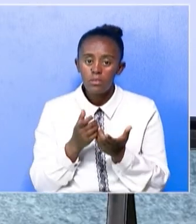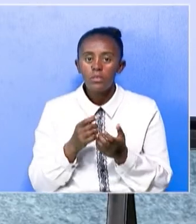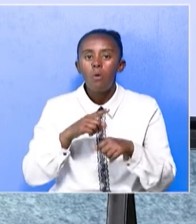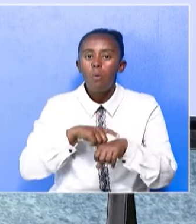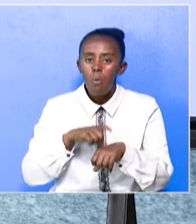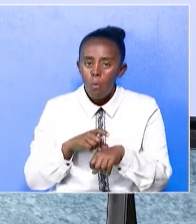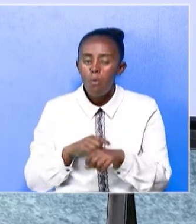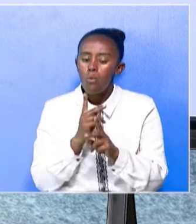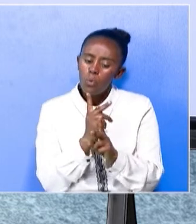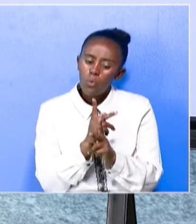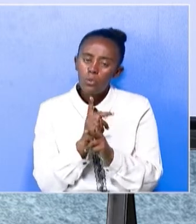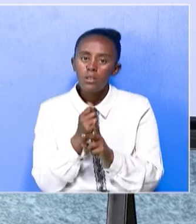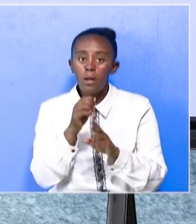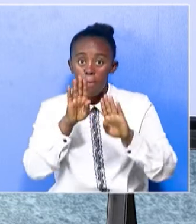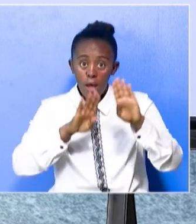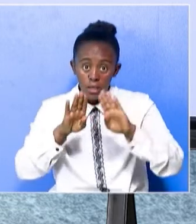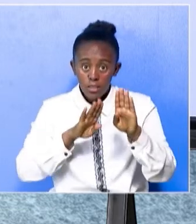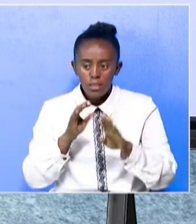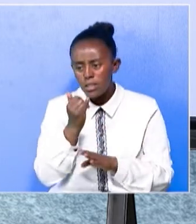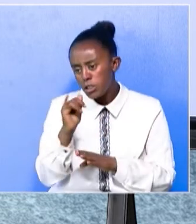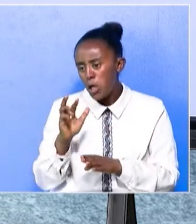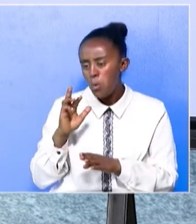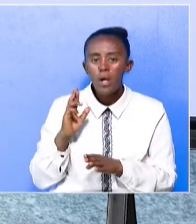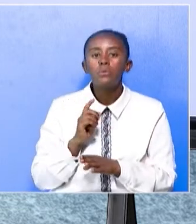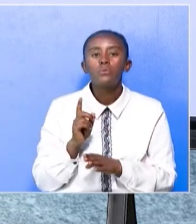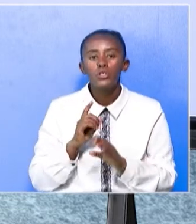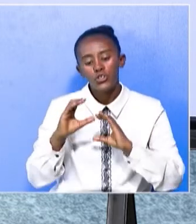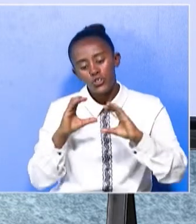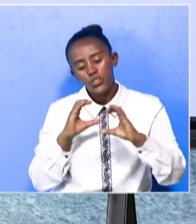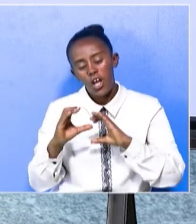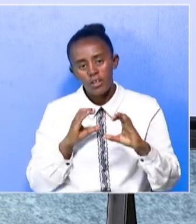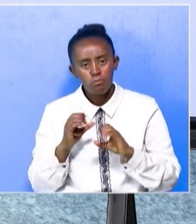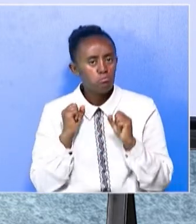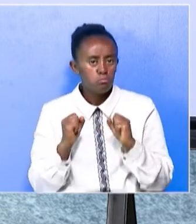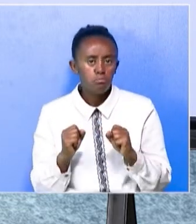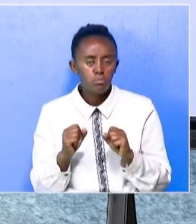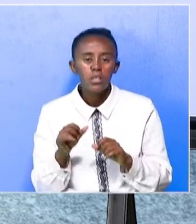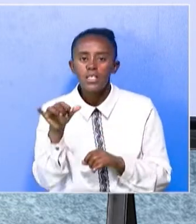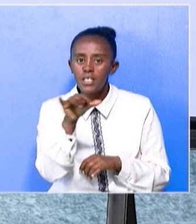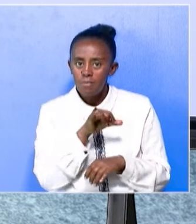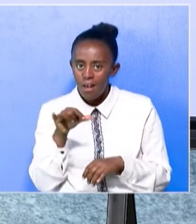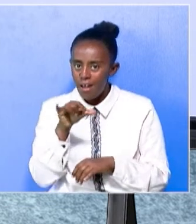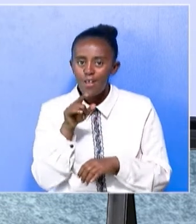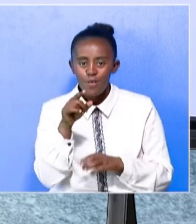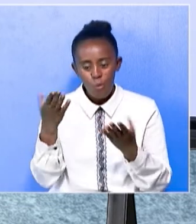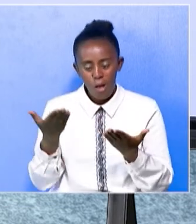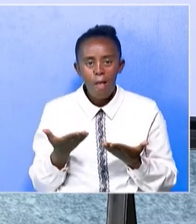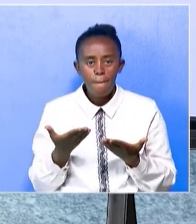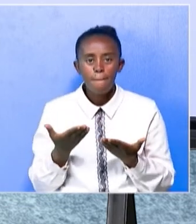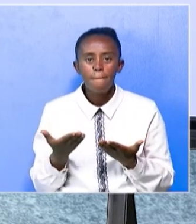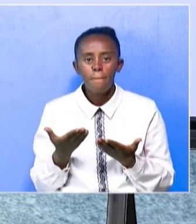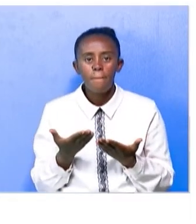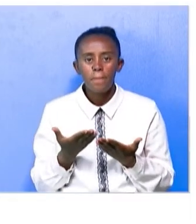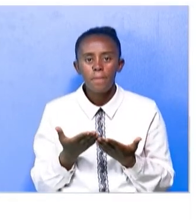waiting for a bus, they were chatting. Possible. You see, similarly, you are welcome to use